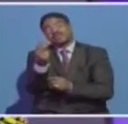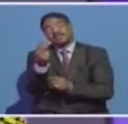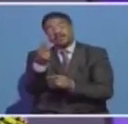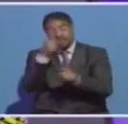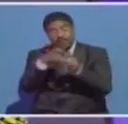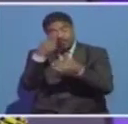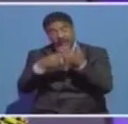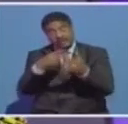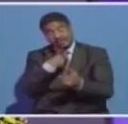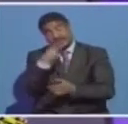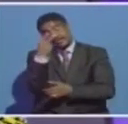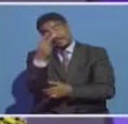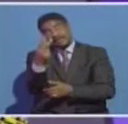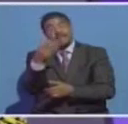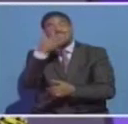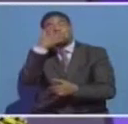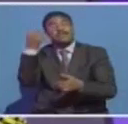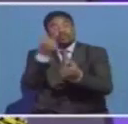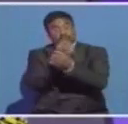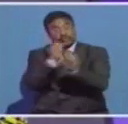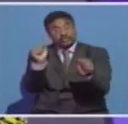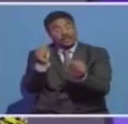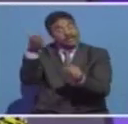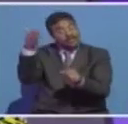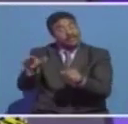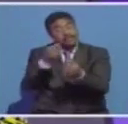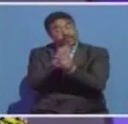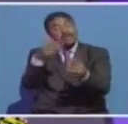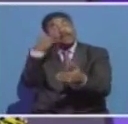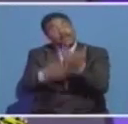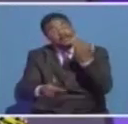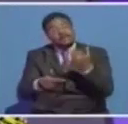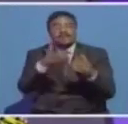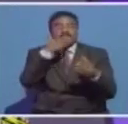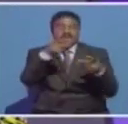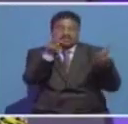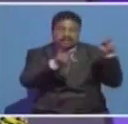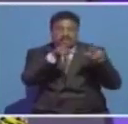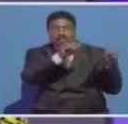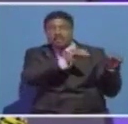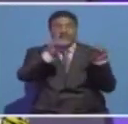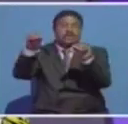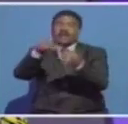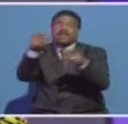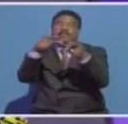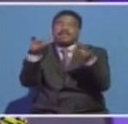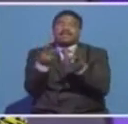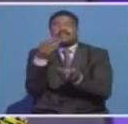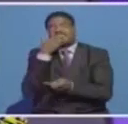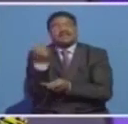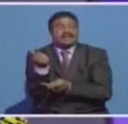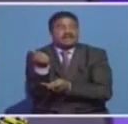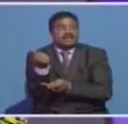perspective, the best solution and permanent solution is to relocate the people. Take them to where they will not be in